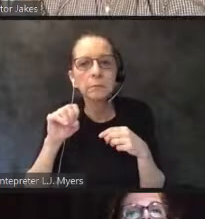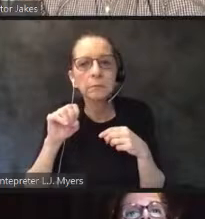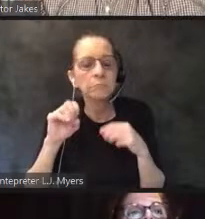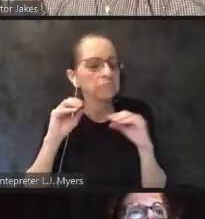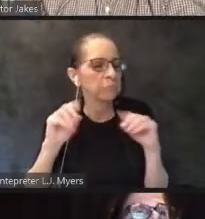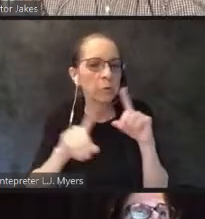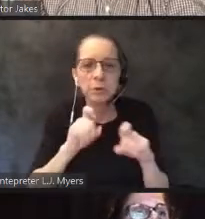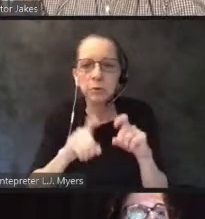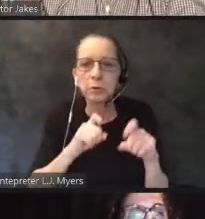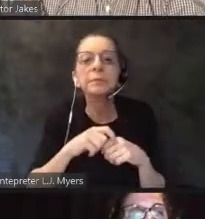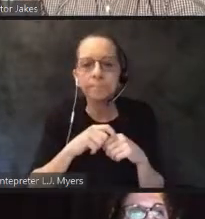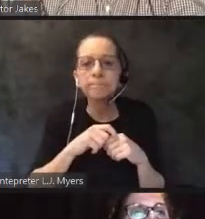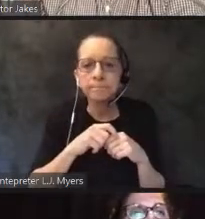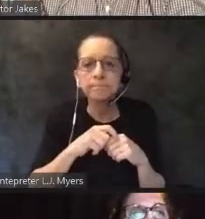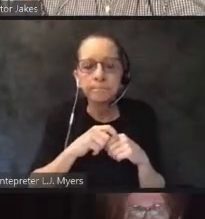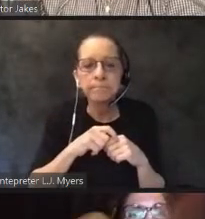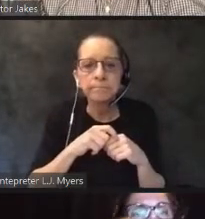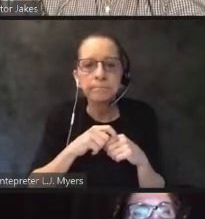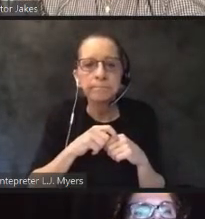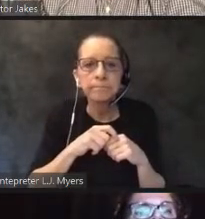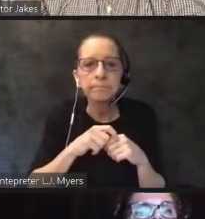No questions, thanks.